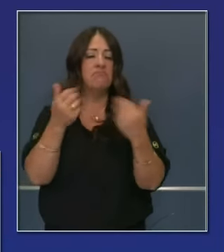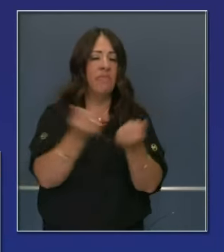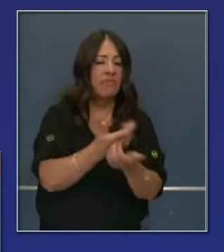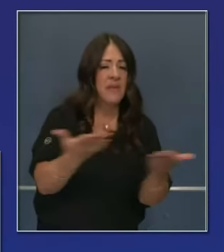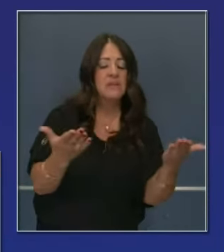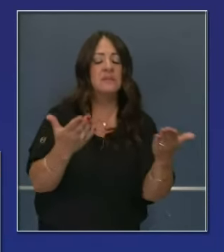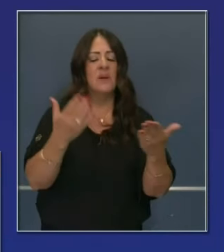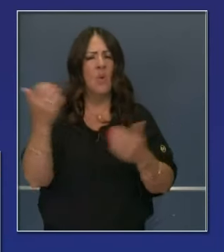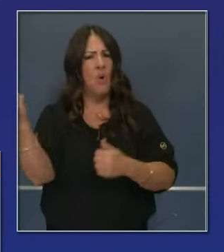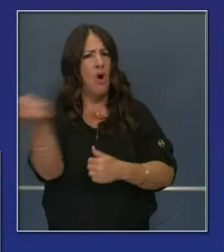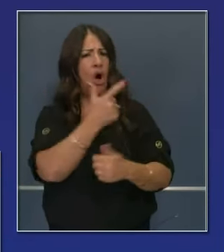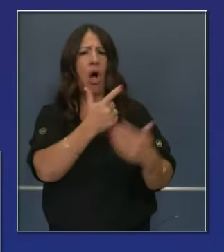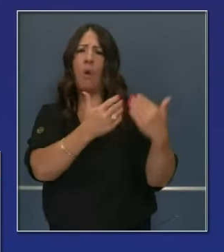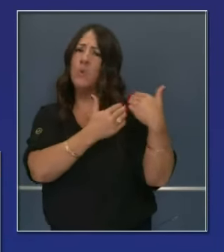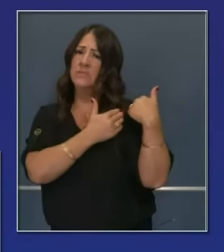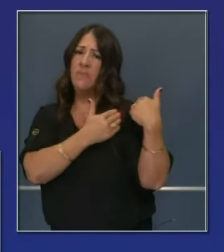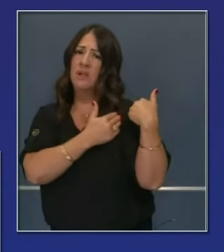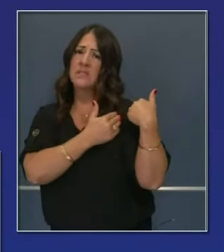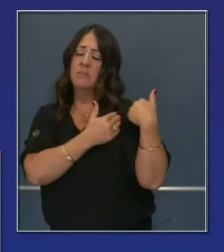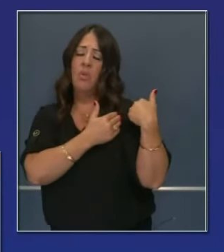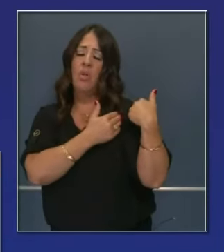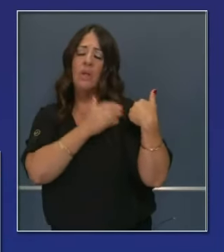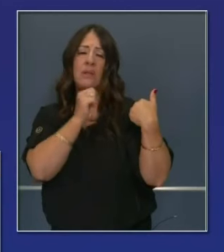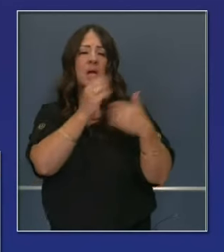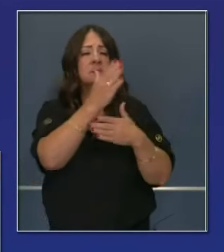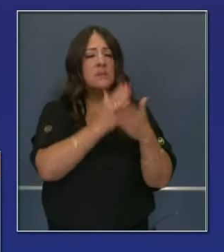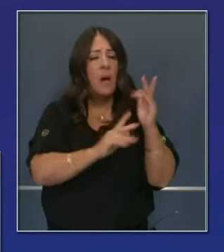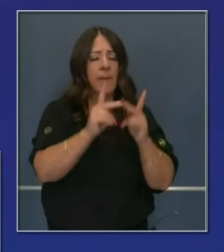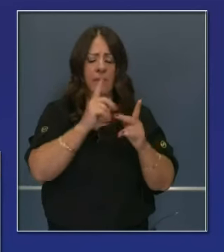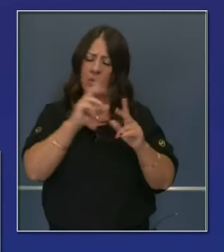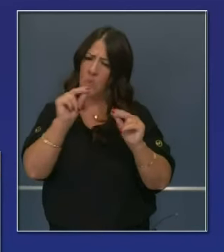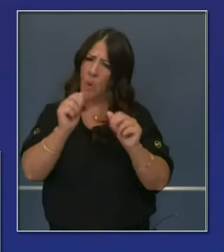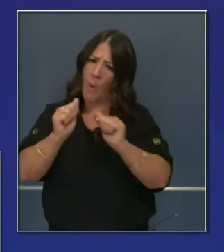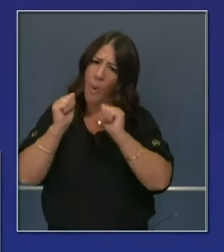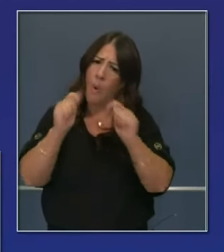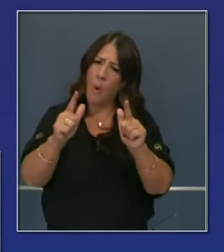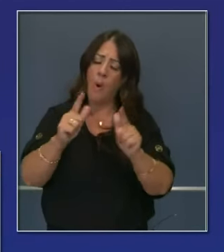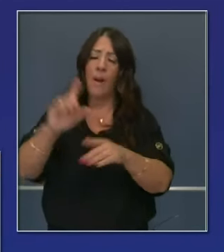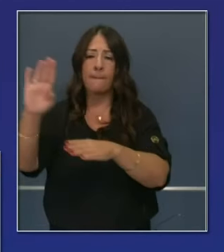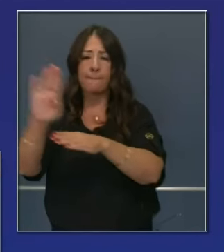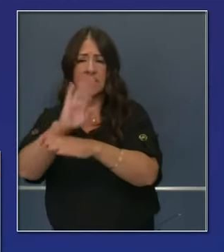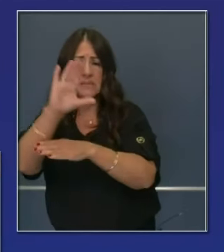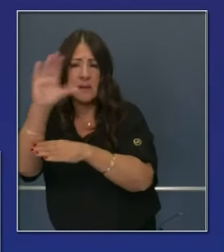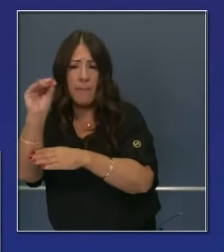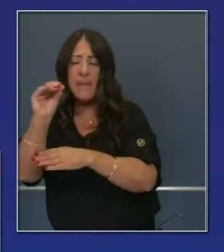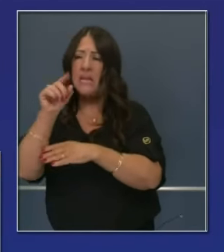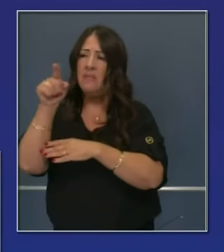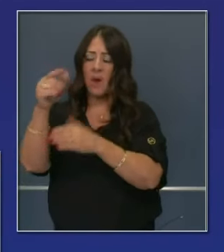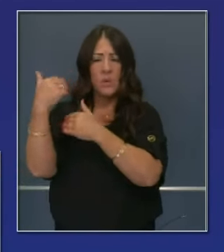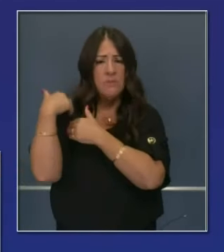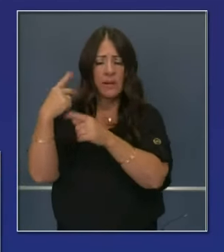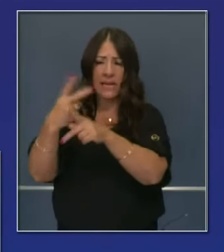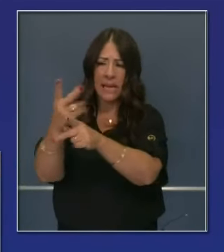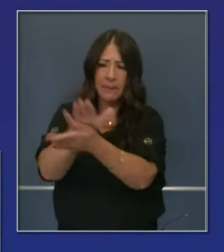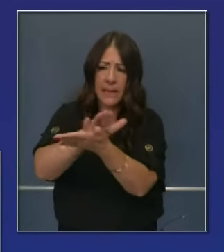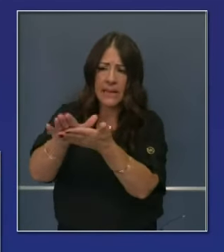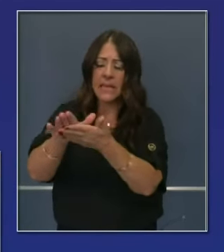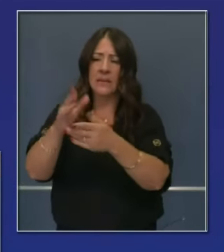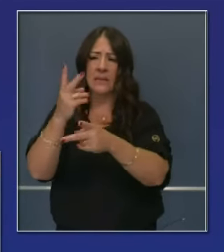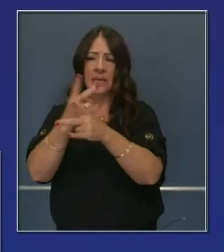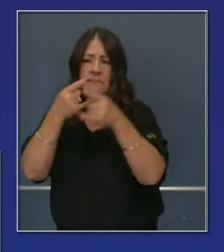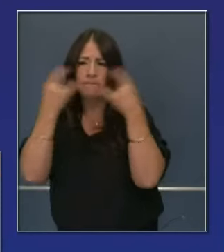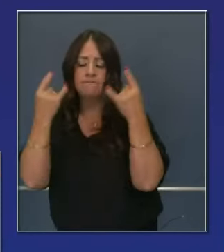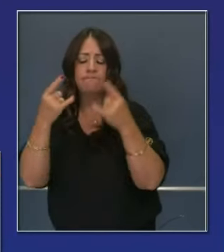consumers, not just as business leaders, as well as those that are here to protect and educate our kids, that we